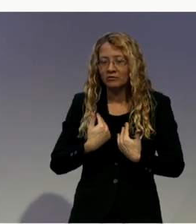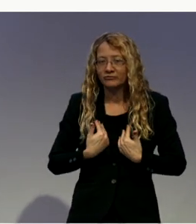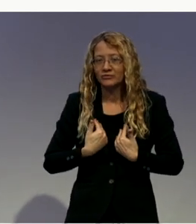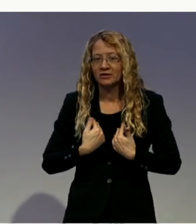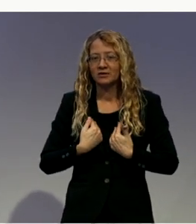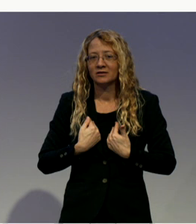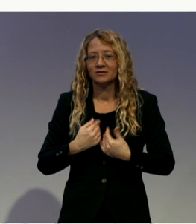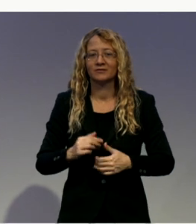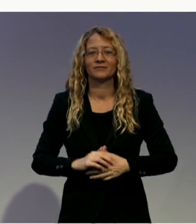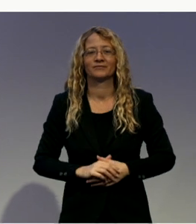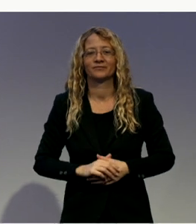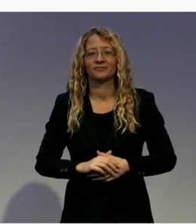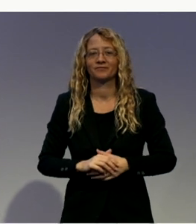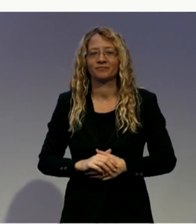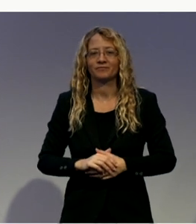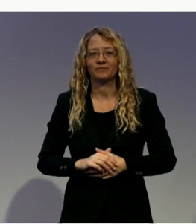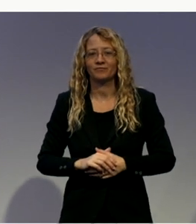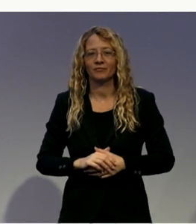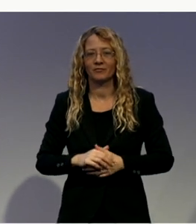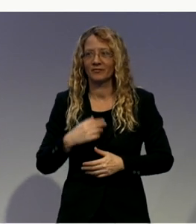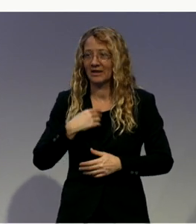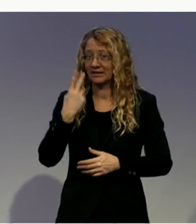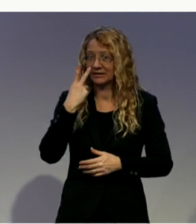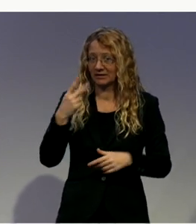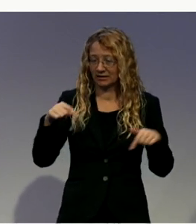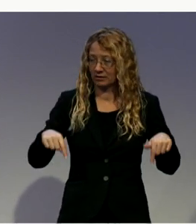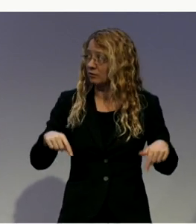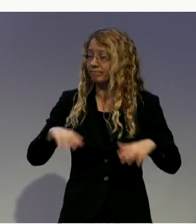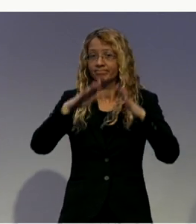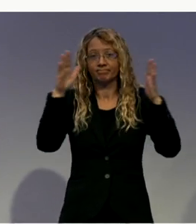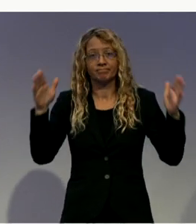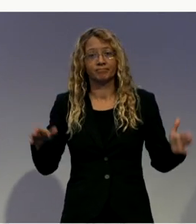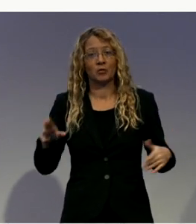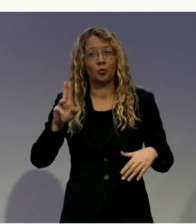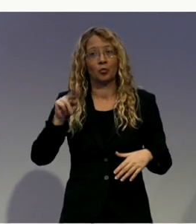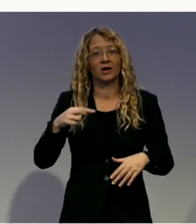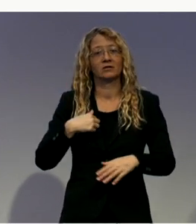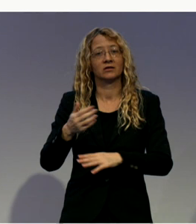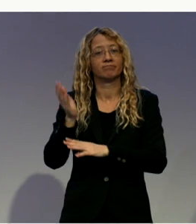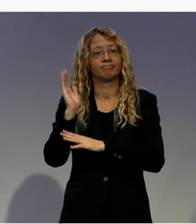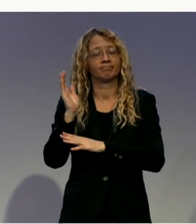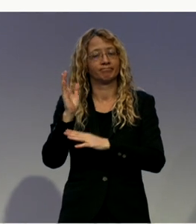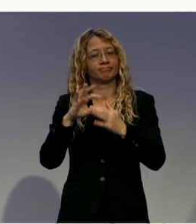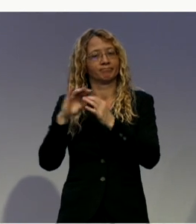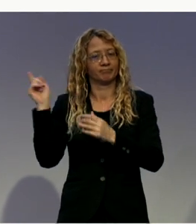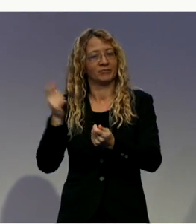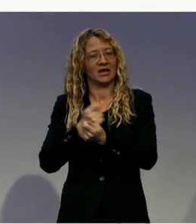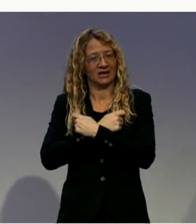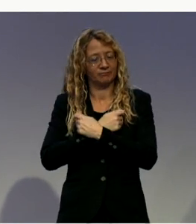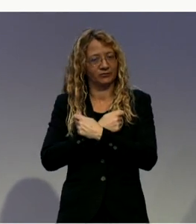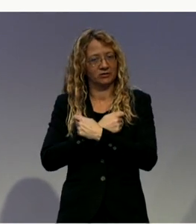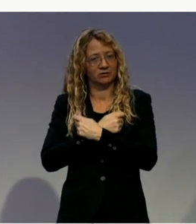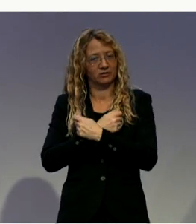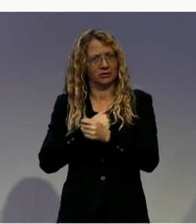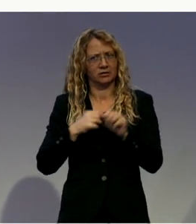the United Nations premises and giving a speech about Egypt, they get inspired. They see that they can